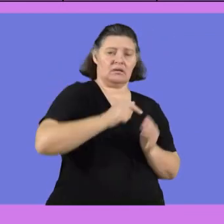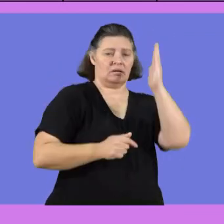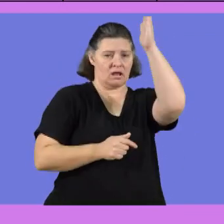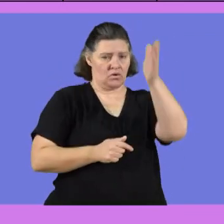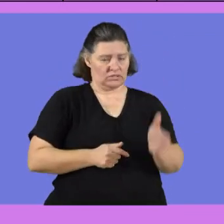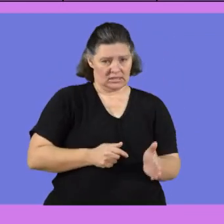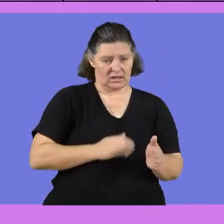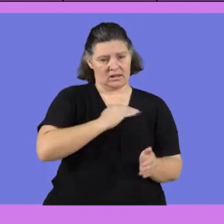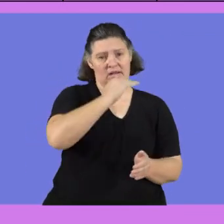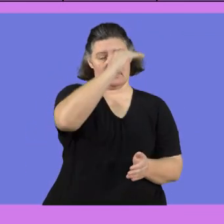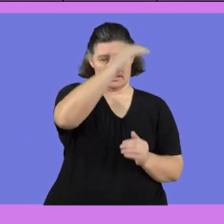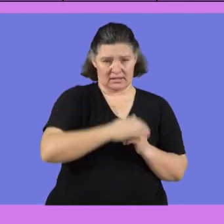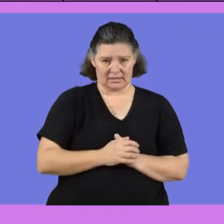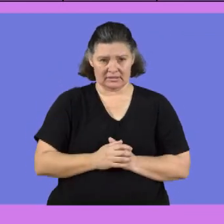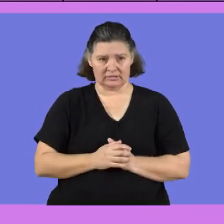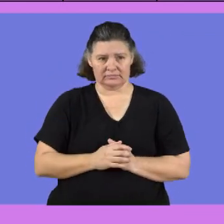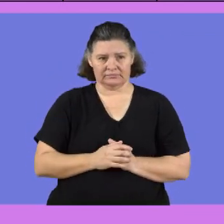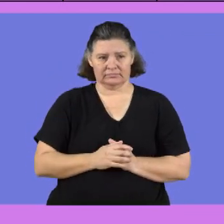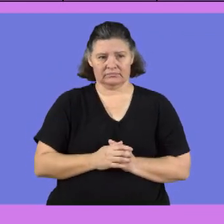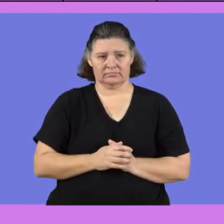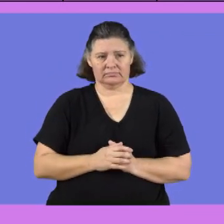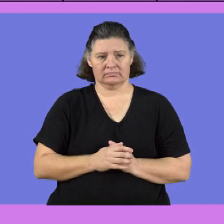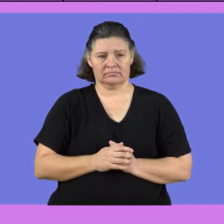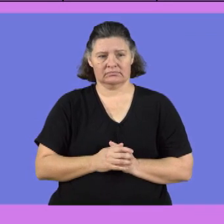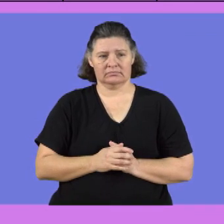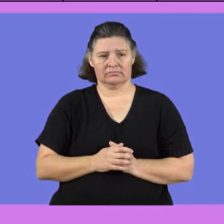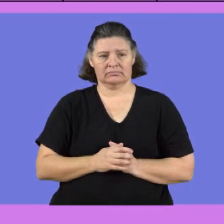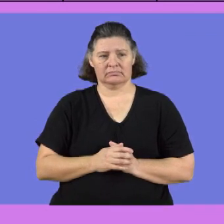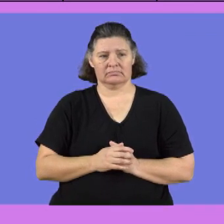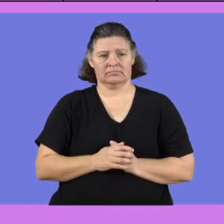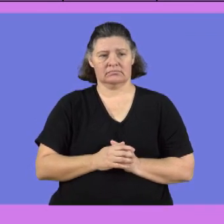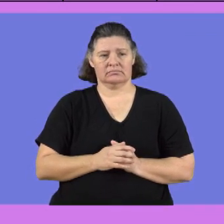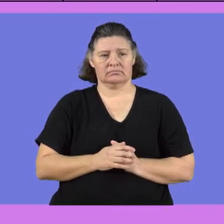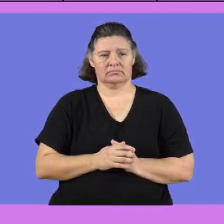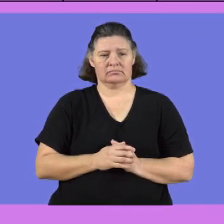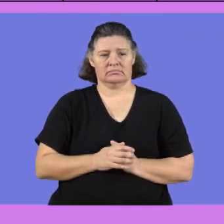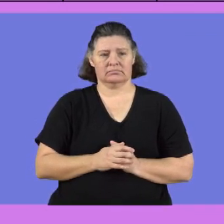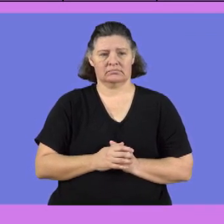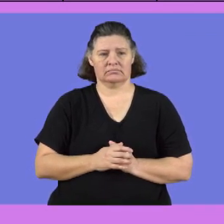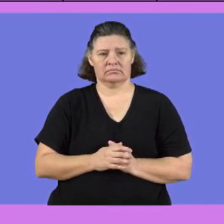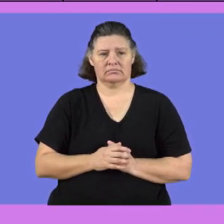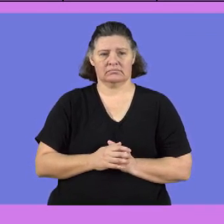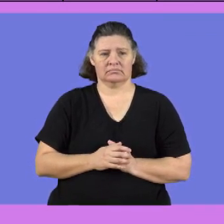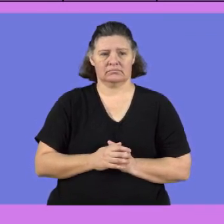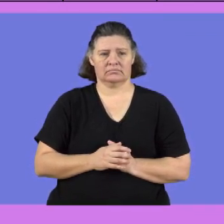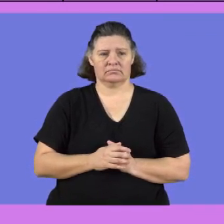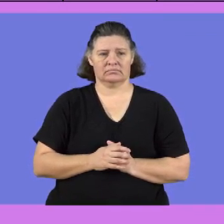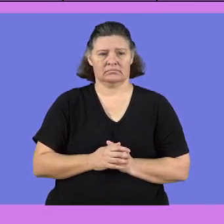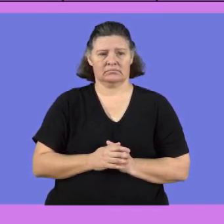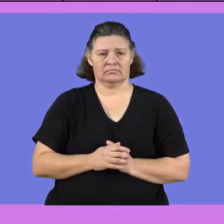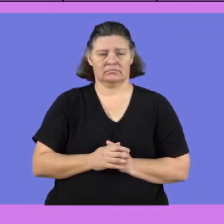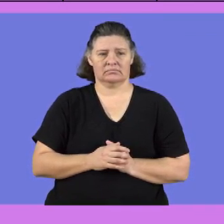will now be here. So let's write the number of cans and let's replace this with the